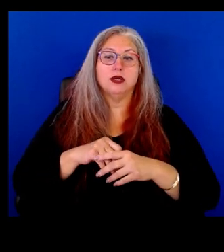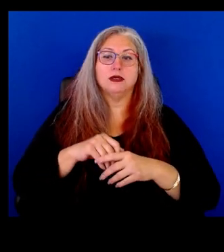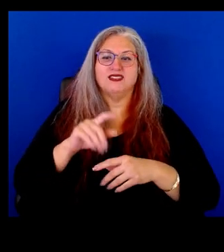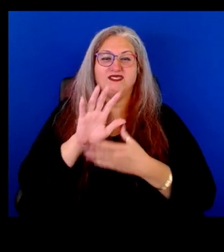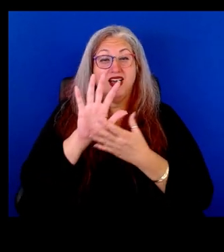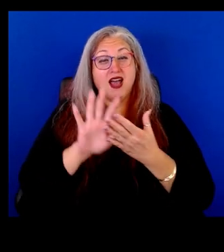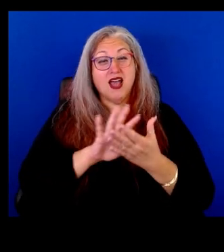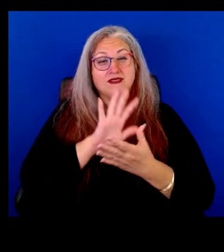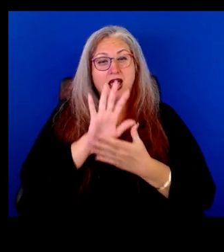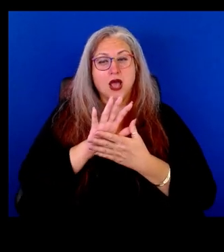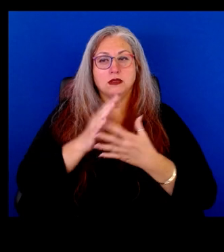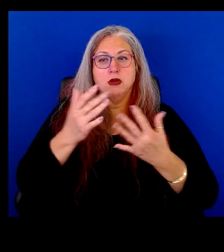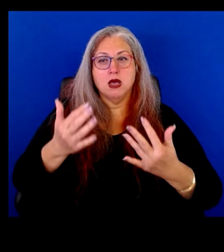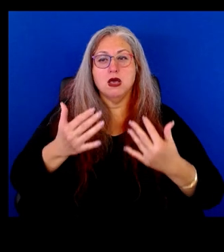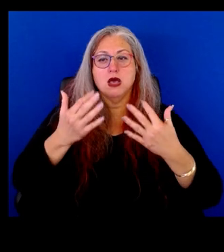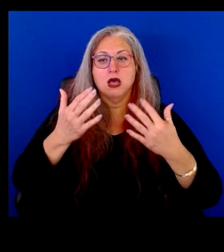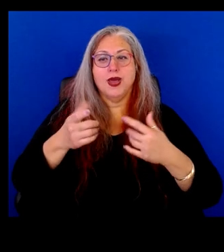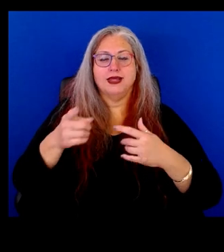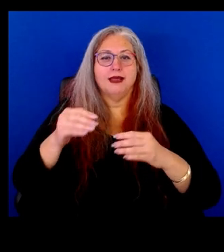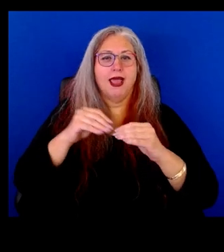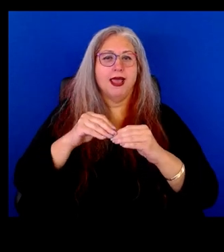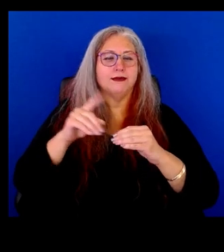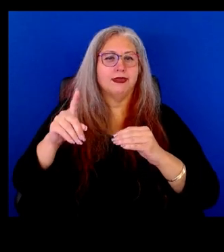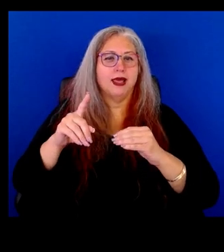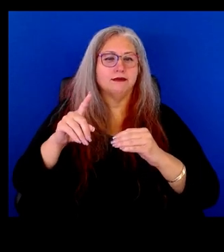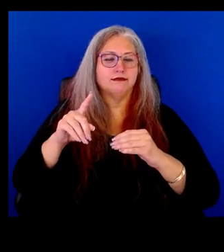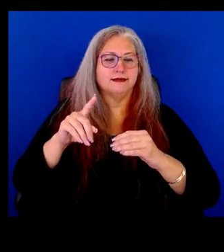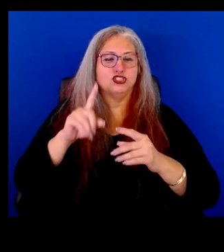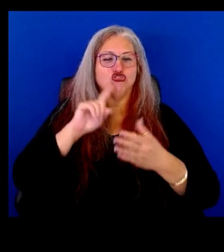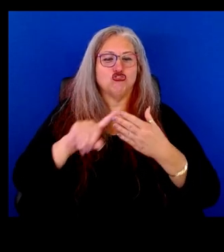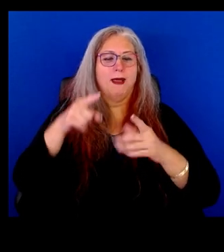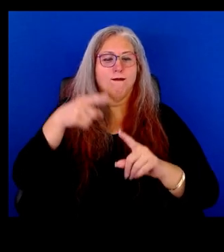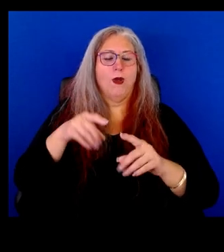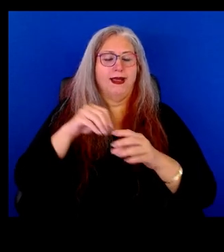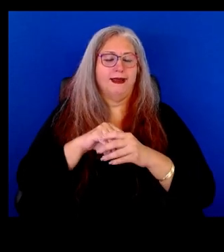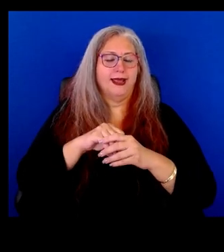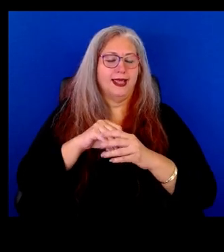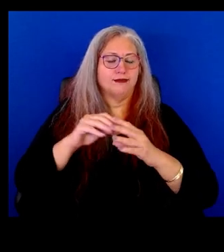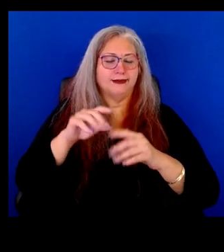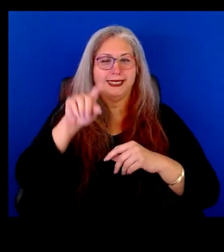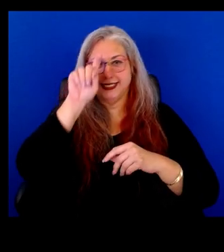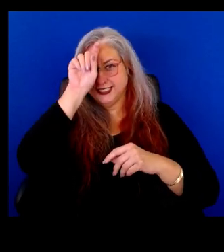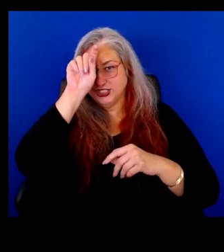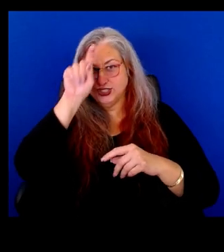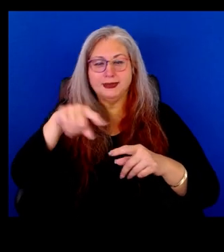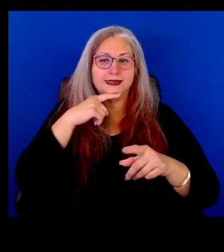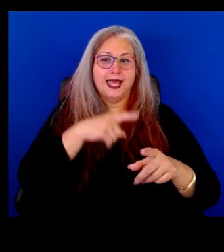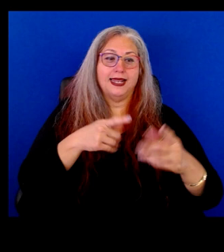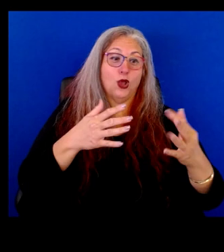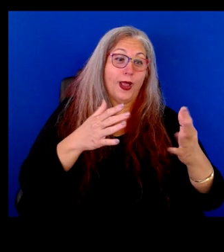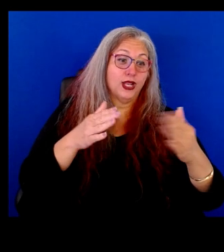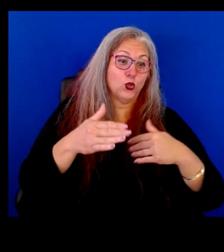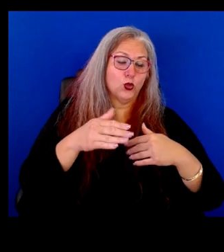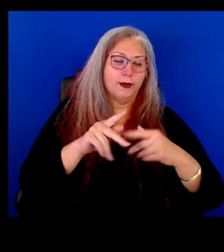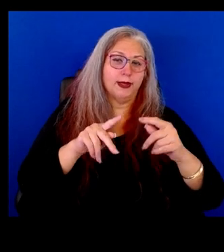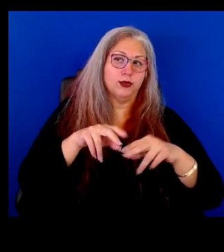for 5 hours, they waited at the Egyptian checkpoint, where waiting rooms, there were